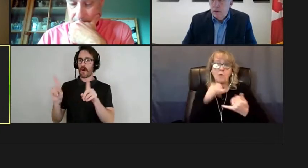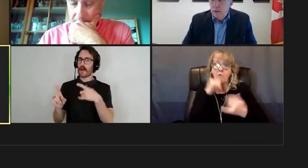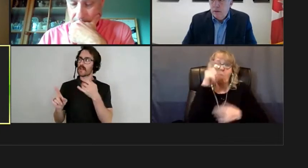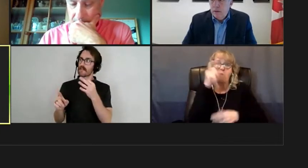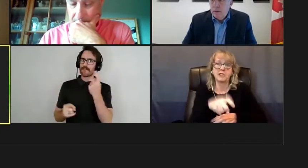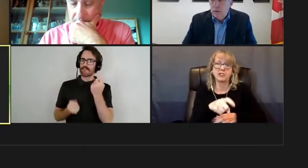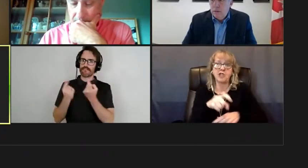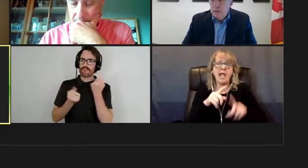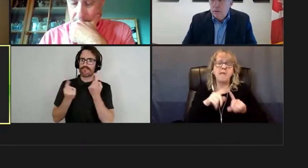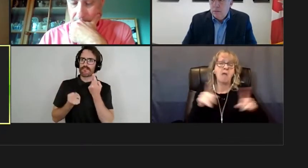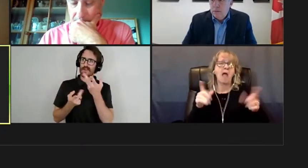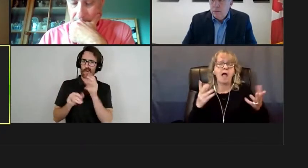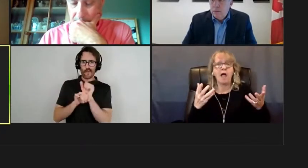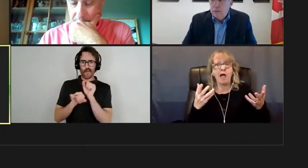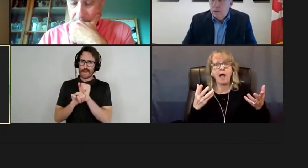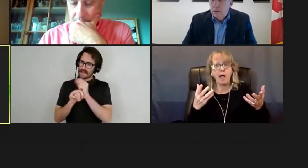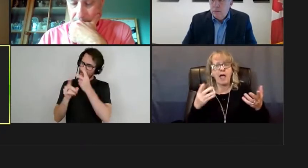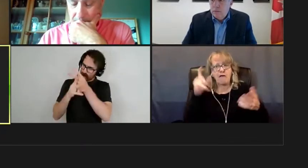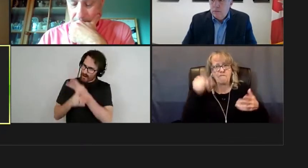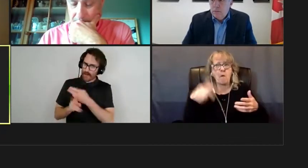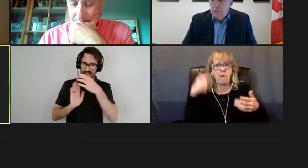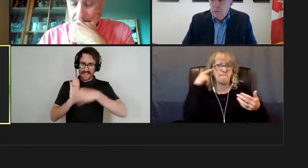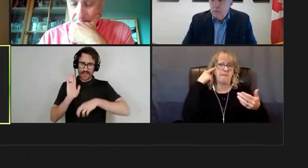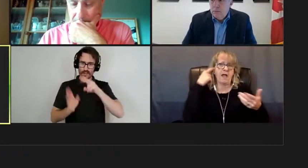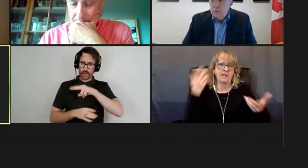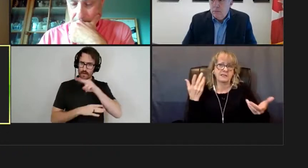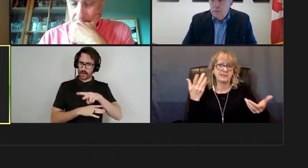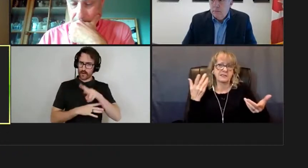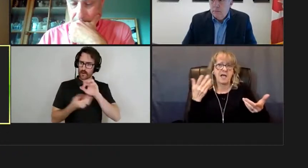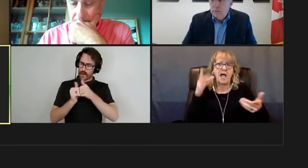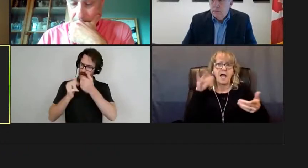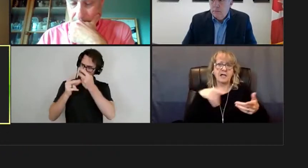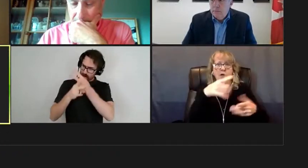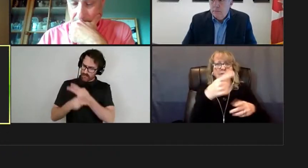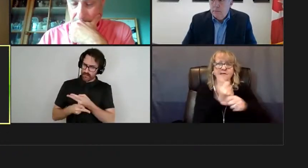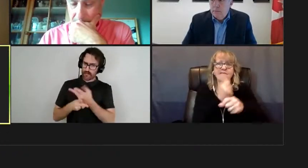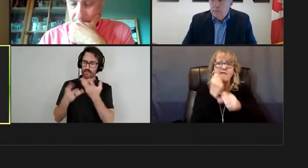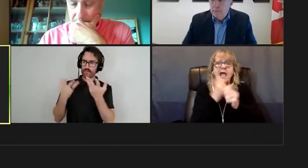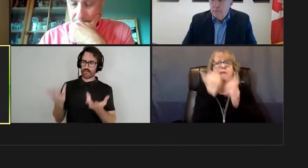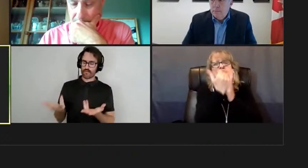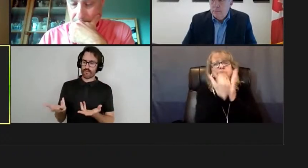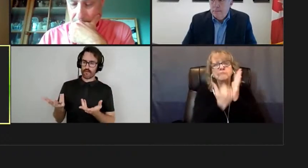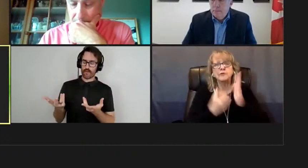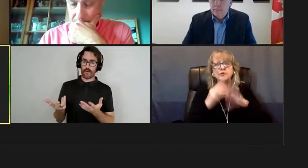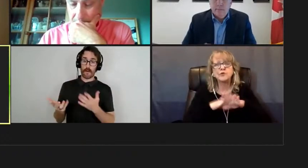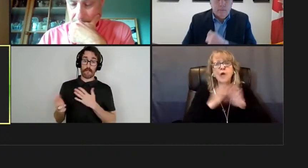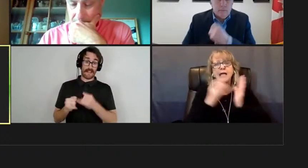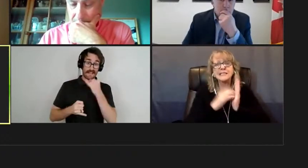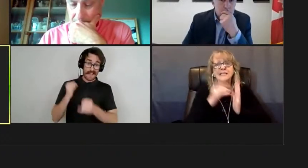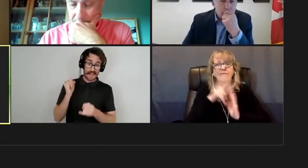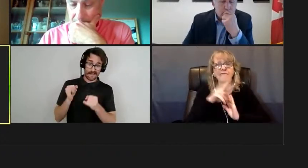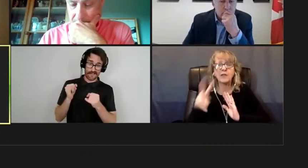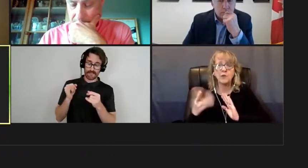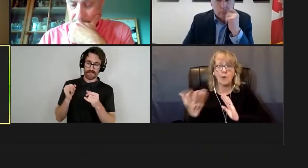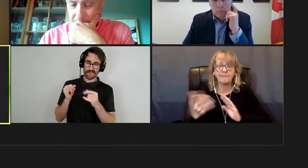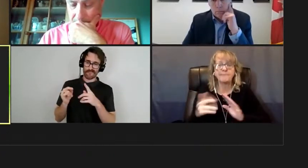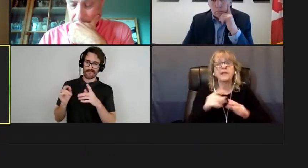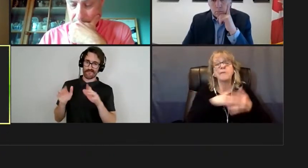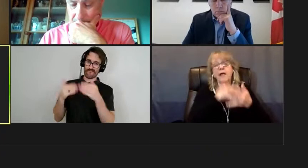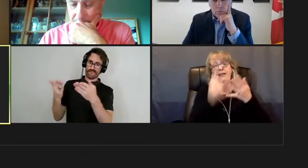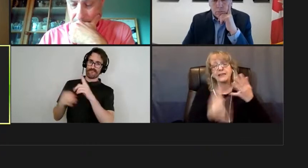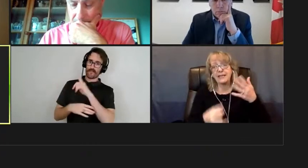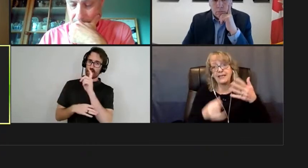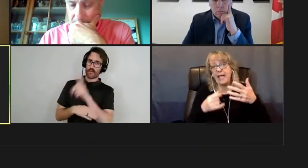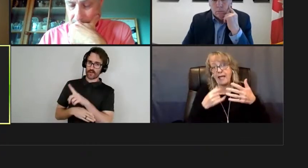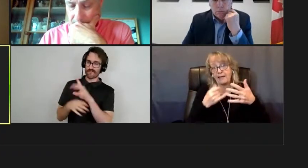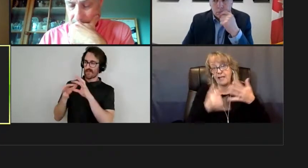as you go through the work for the Section 22. The last piece I wanted to raise in your